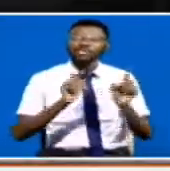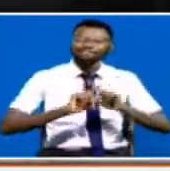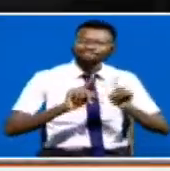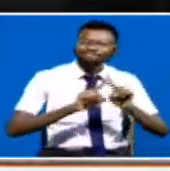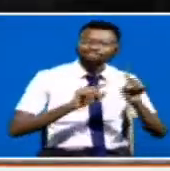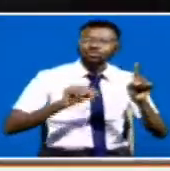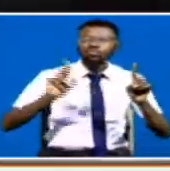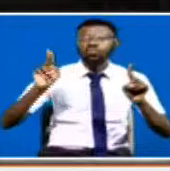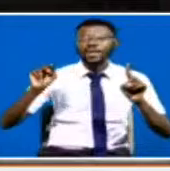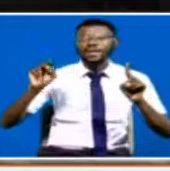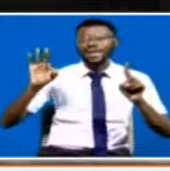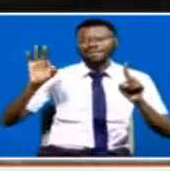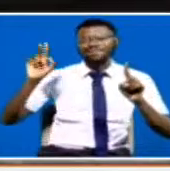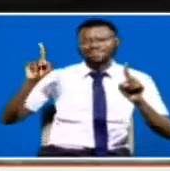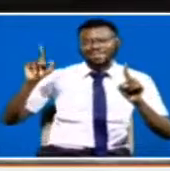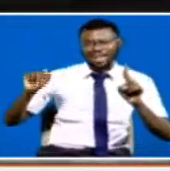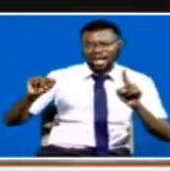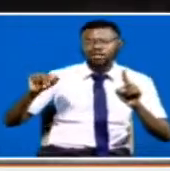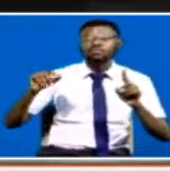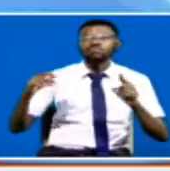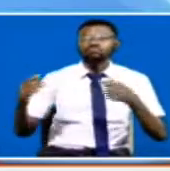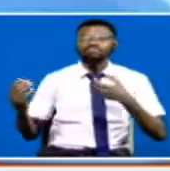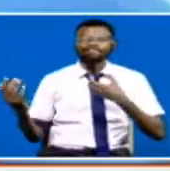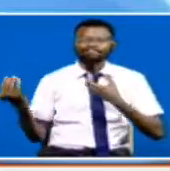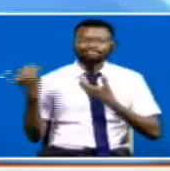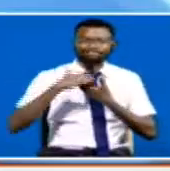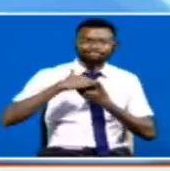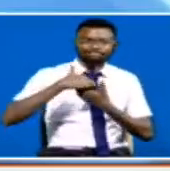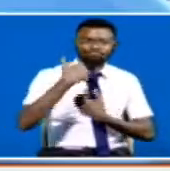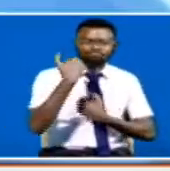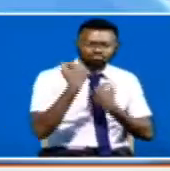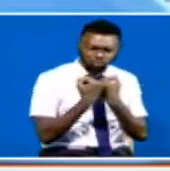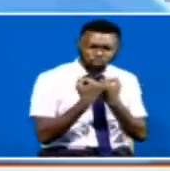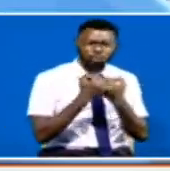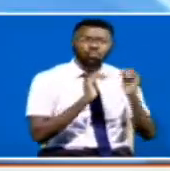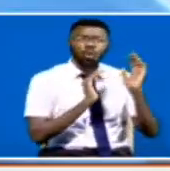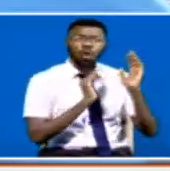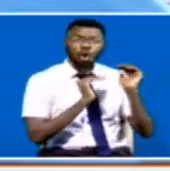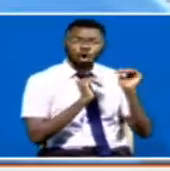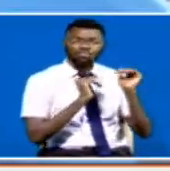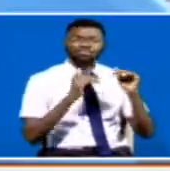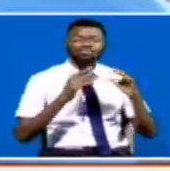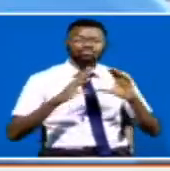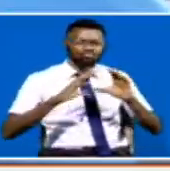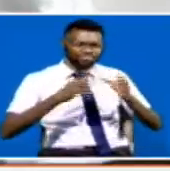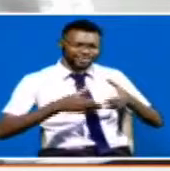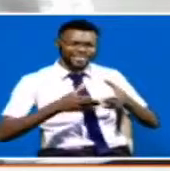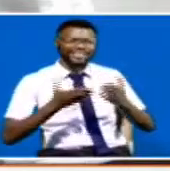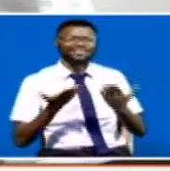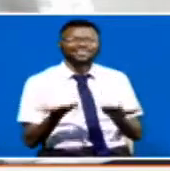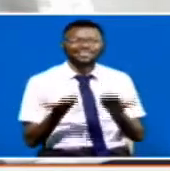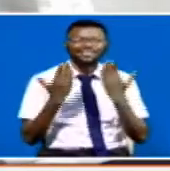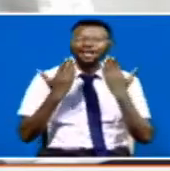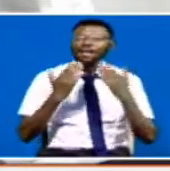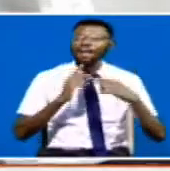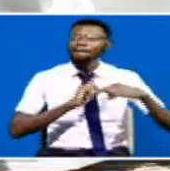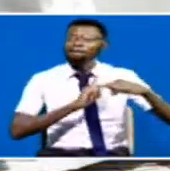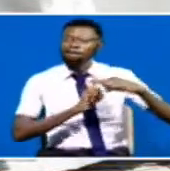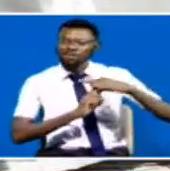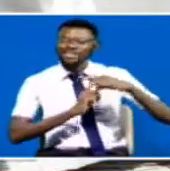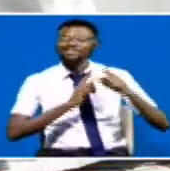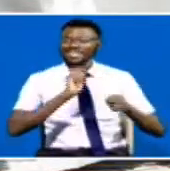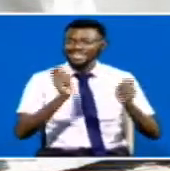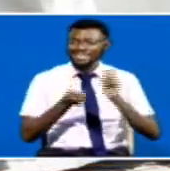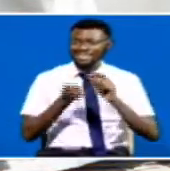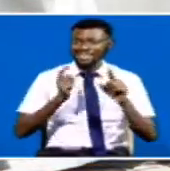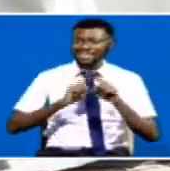UNFPA, there is hope that the resilience of these communities will prevail, bringing about positive change in the face